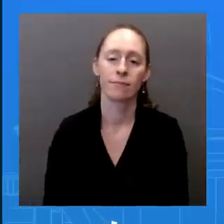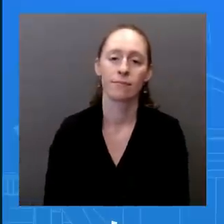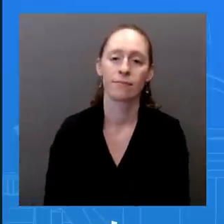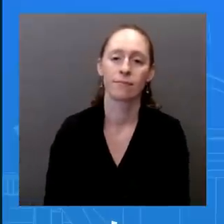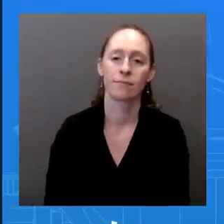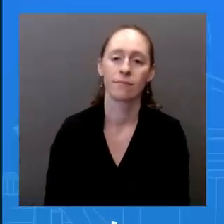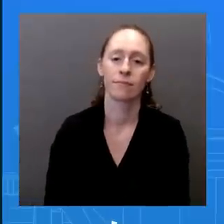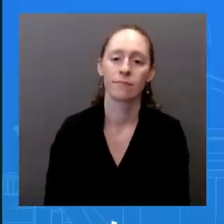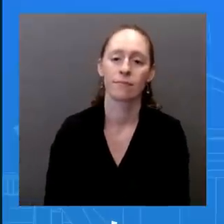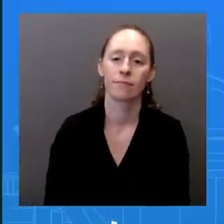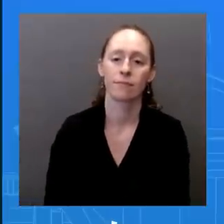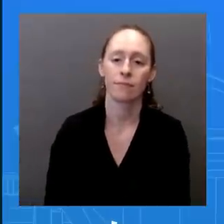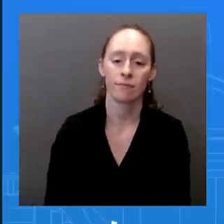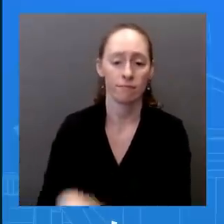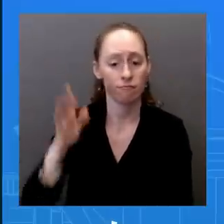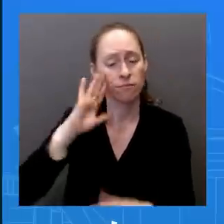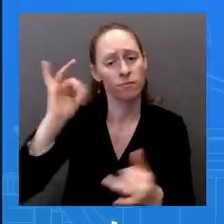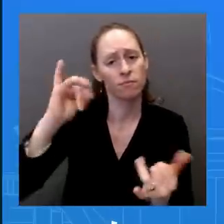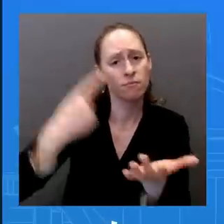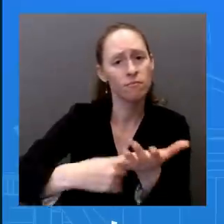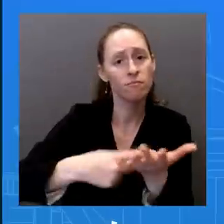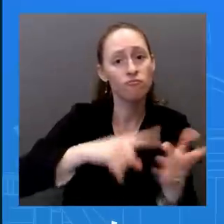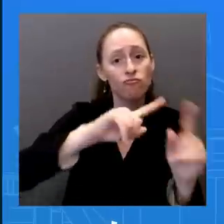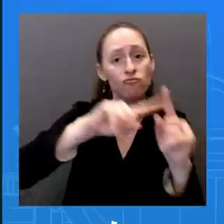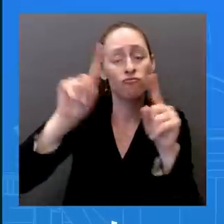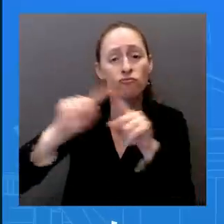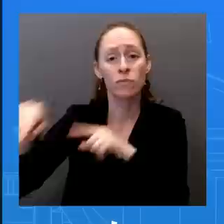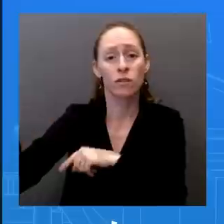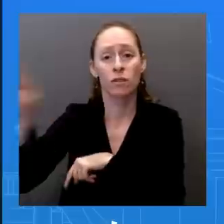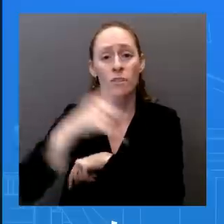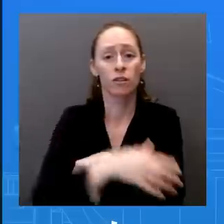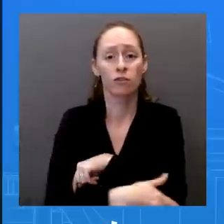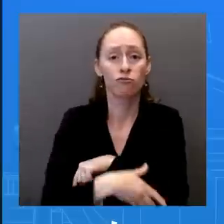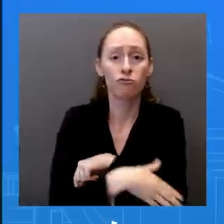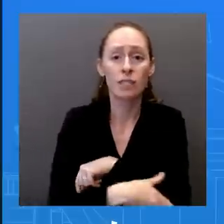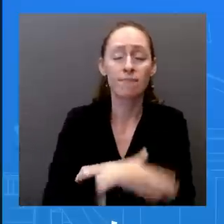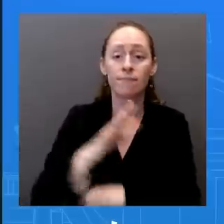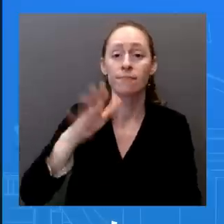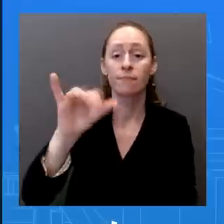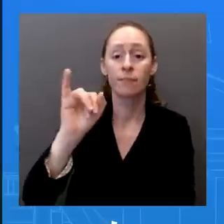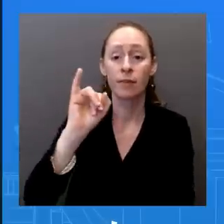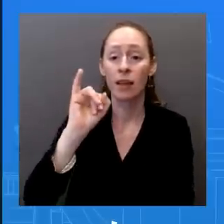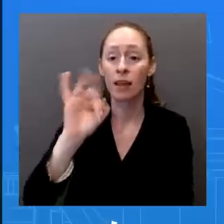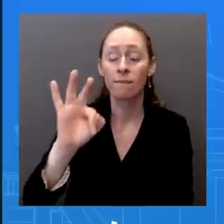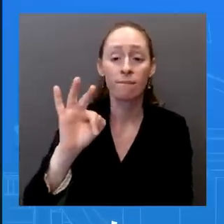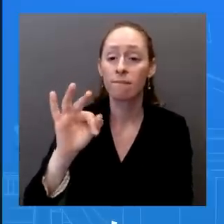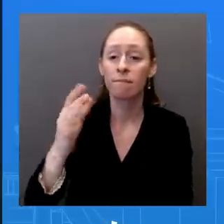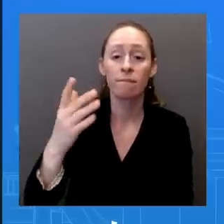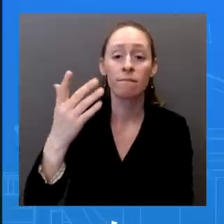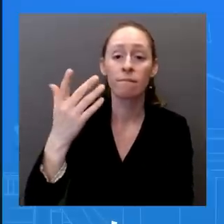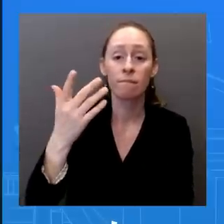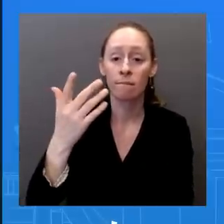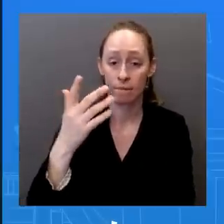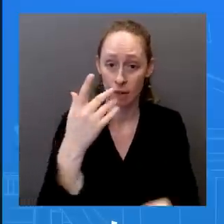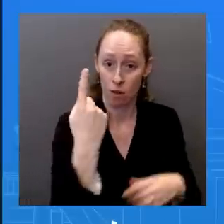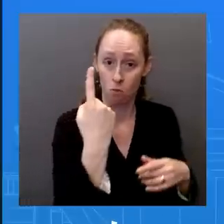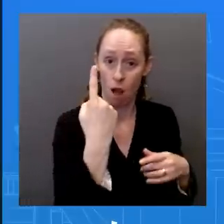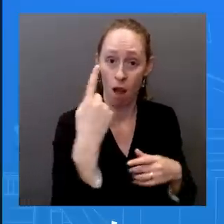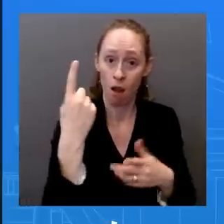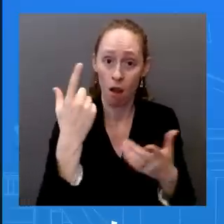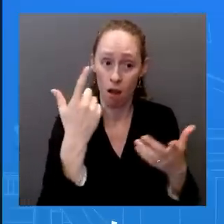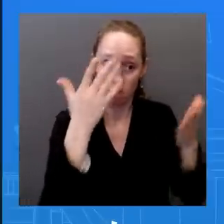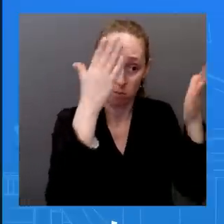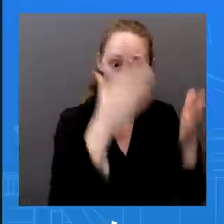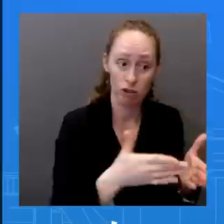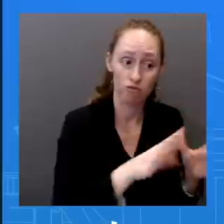or an autocracy, they've all signed up to the principles of the UN Charter. So this is not, in our view, a shift or inconsistent